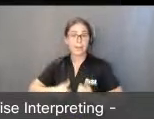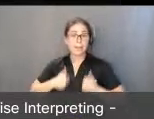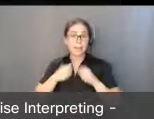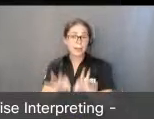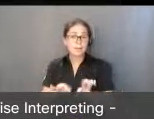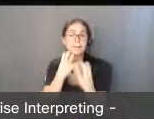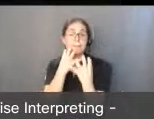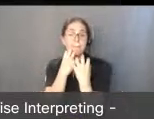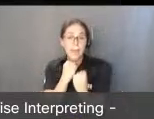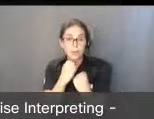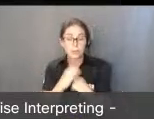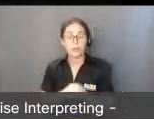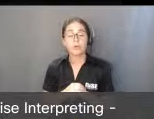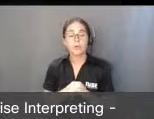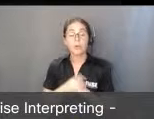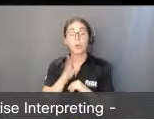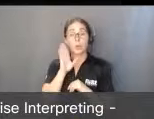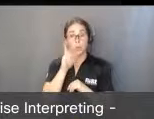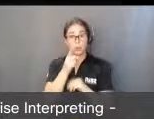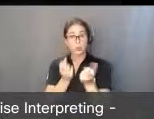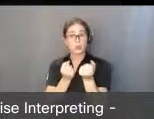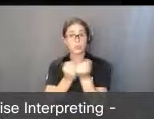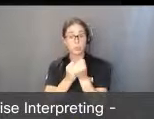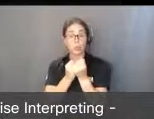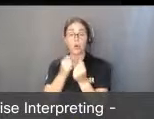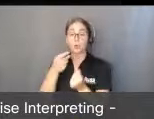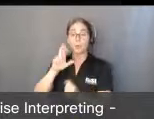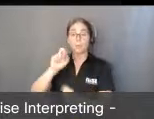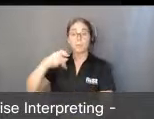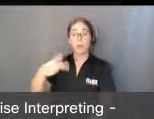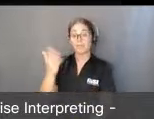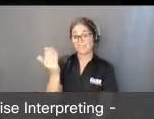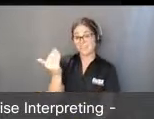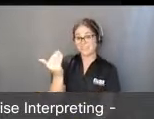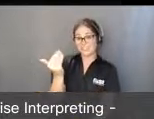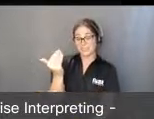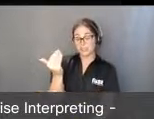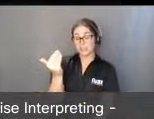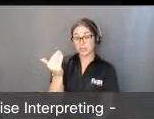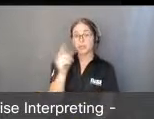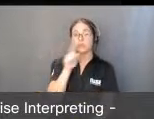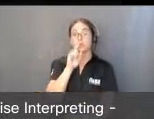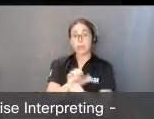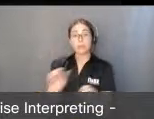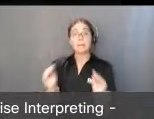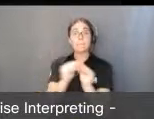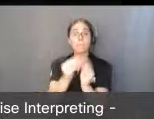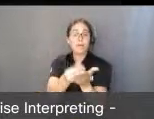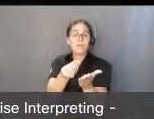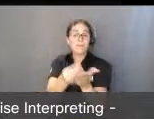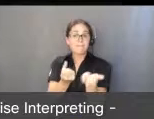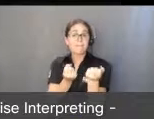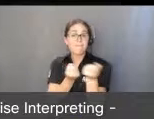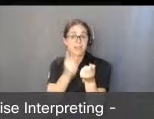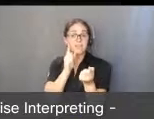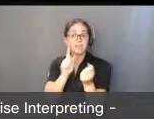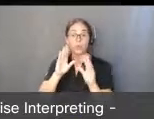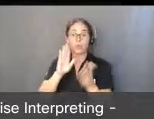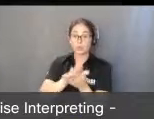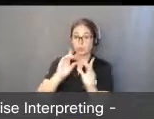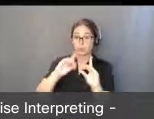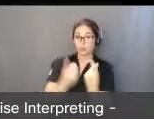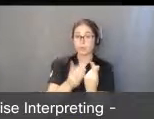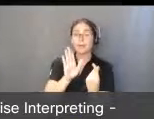what extent will you support Proposition 15 and guarantee more funding of this school district? Your answers to